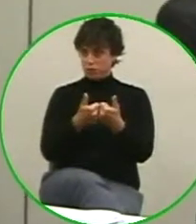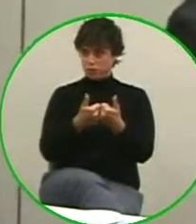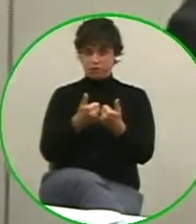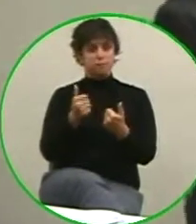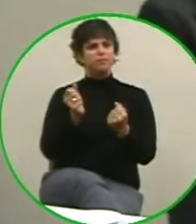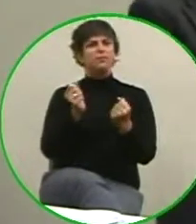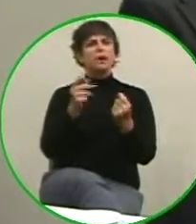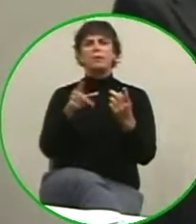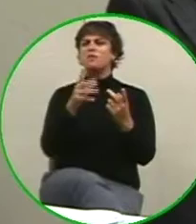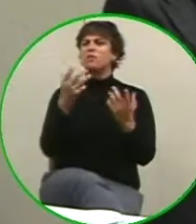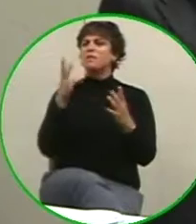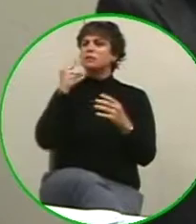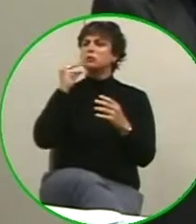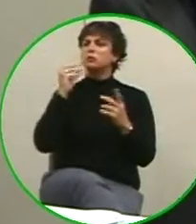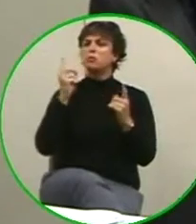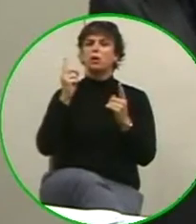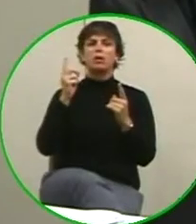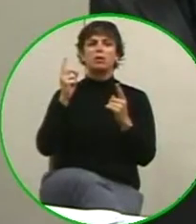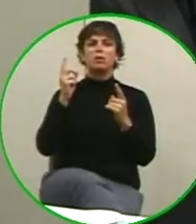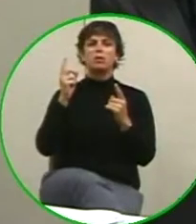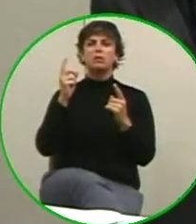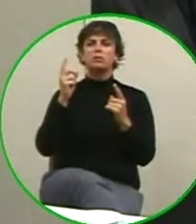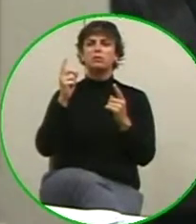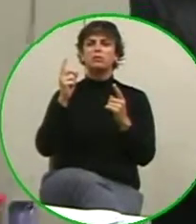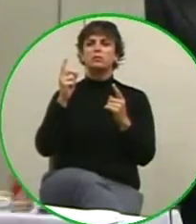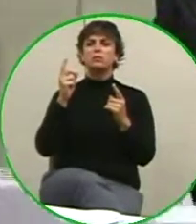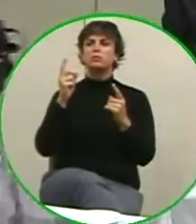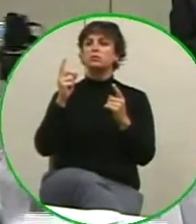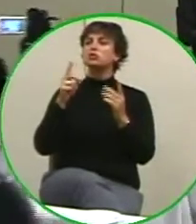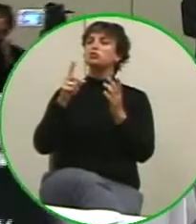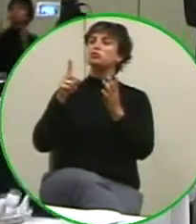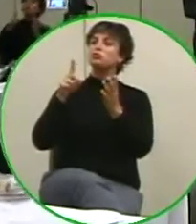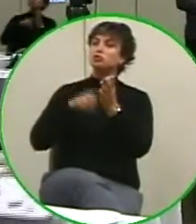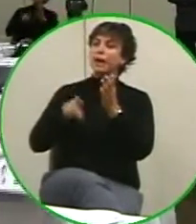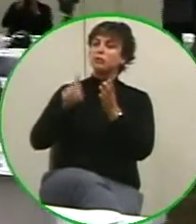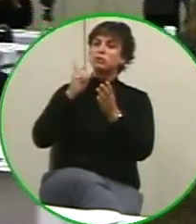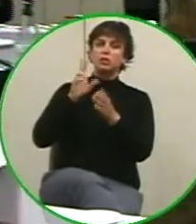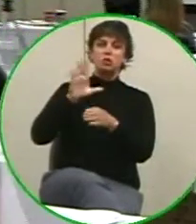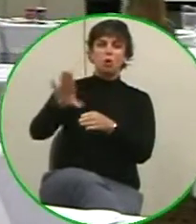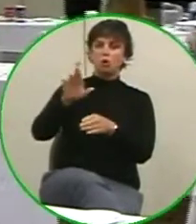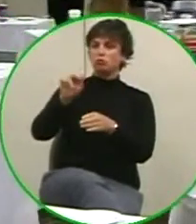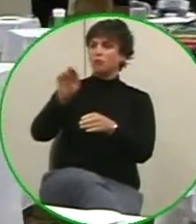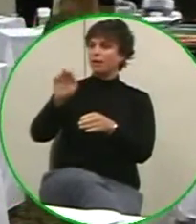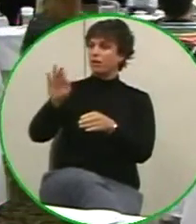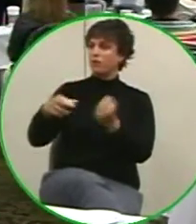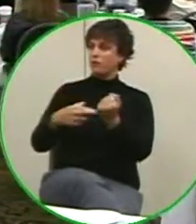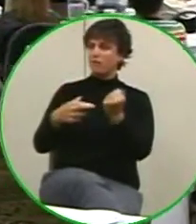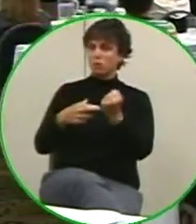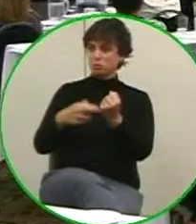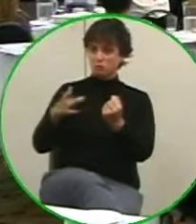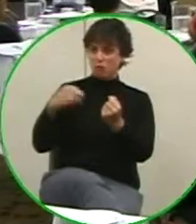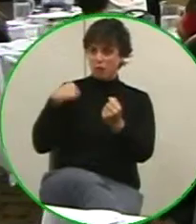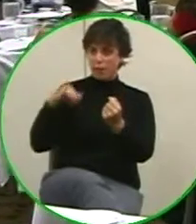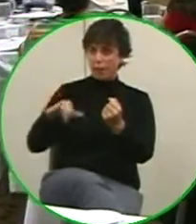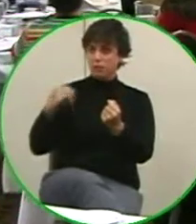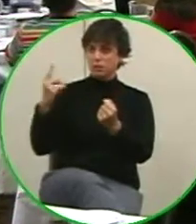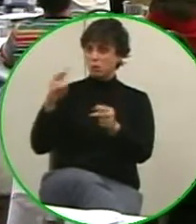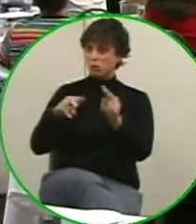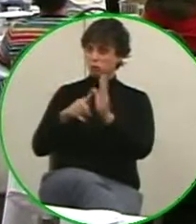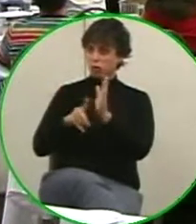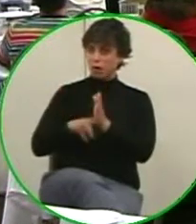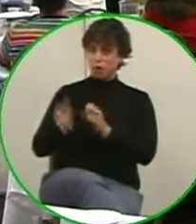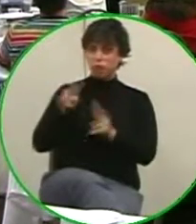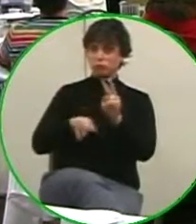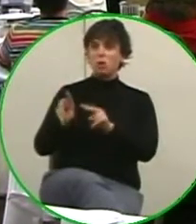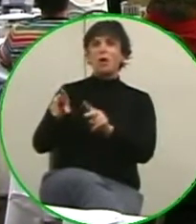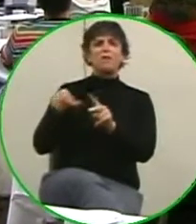ever had somebody check to see what your rate of reinforcement is? I would encourage you, if you ever have an opportunity, get a